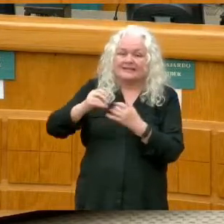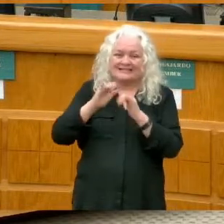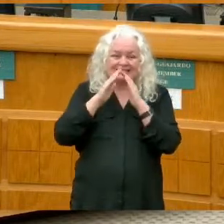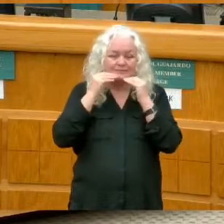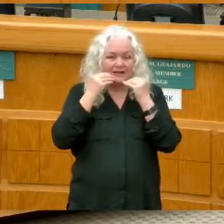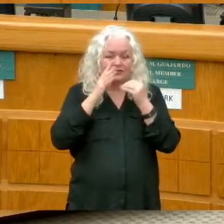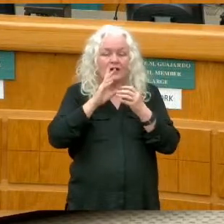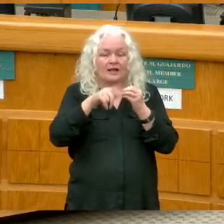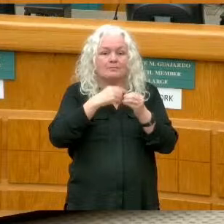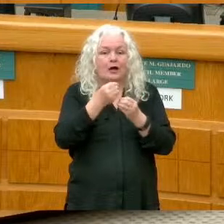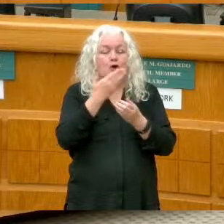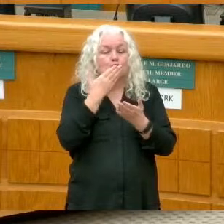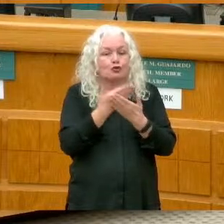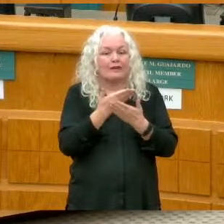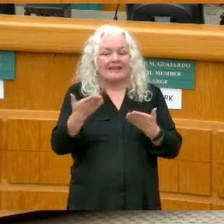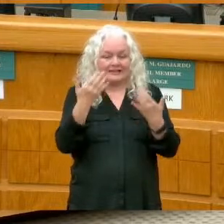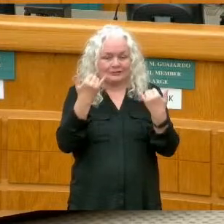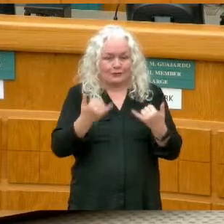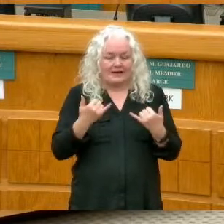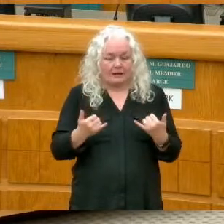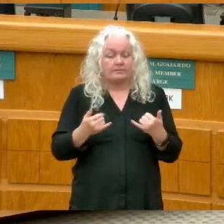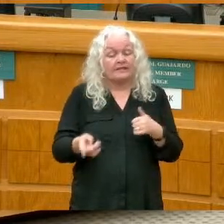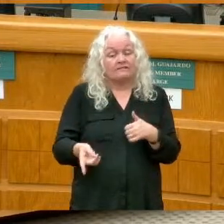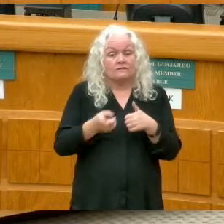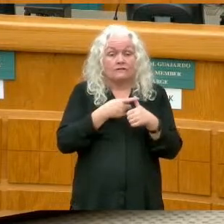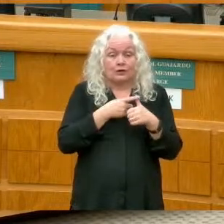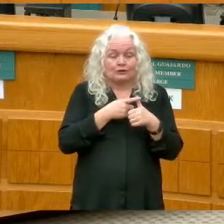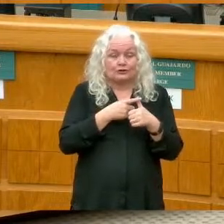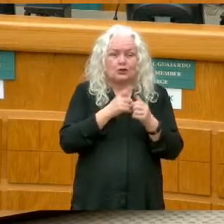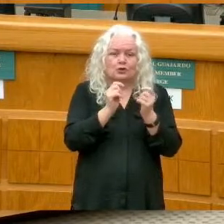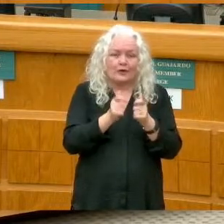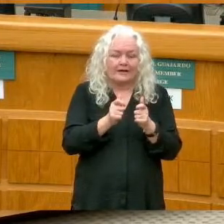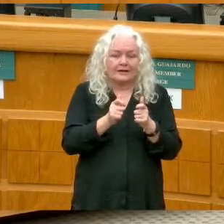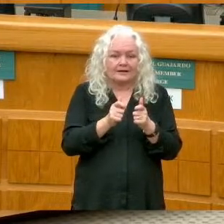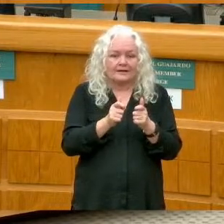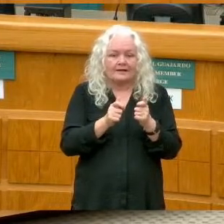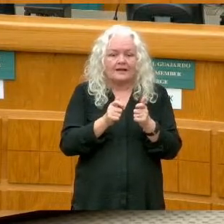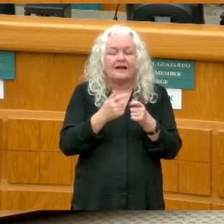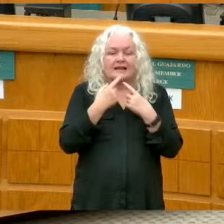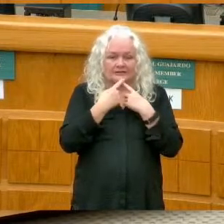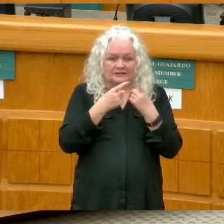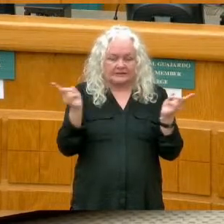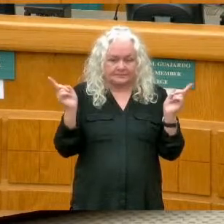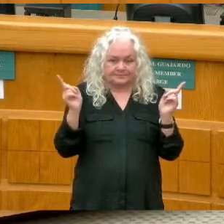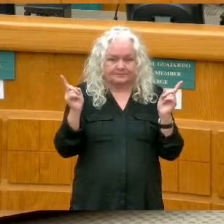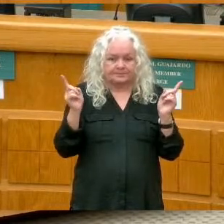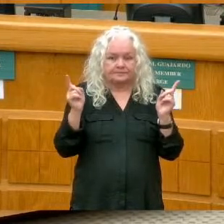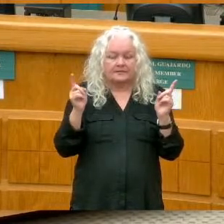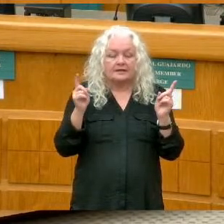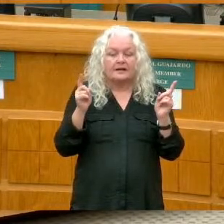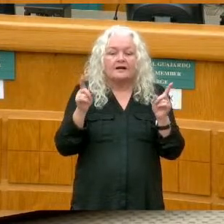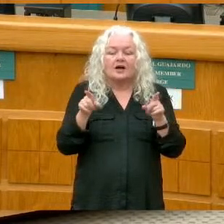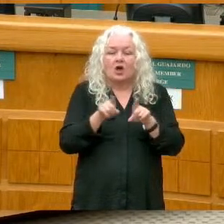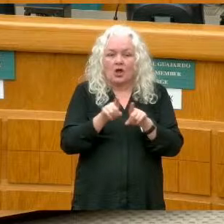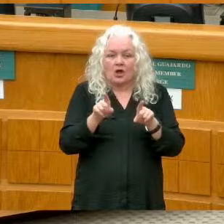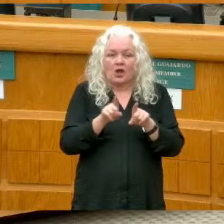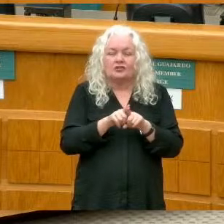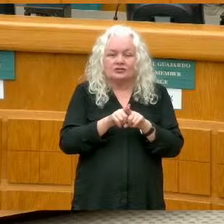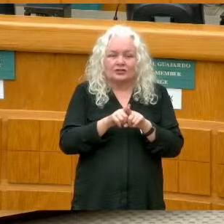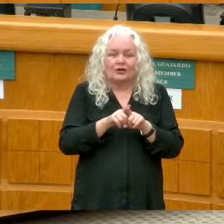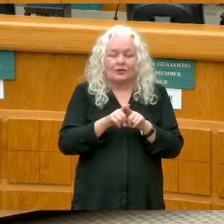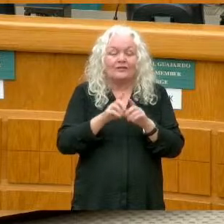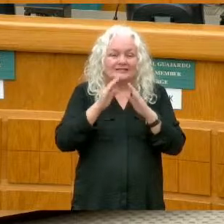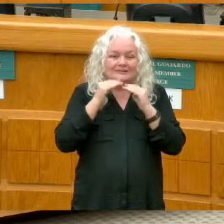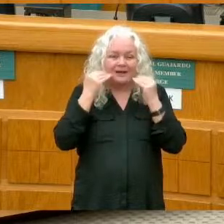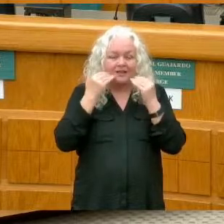let's talk about some good things right now. First, a very quick public service announcement, and this one is also worthy of a great